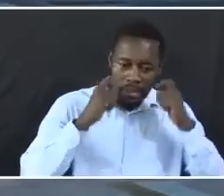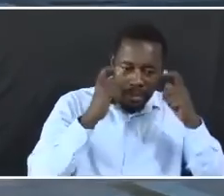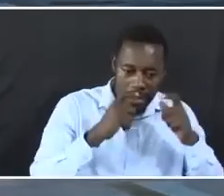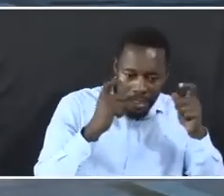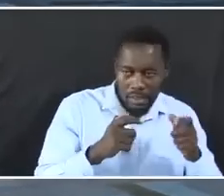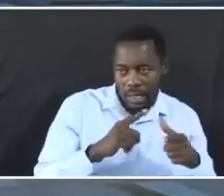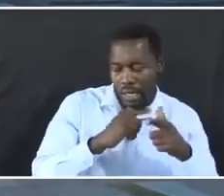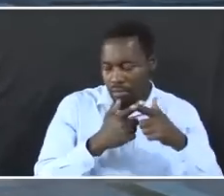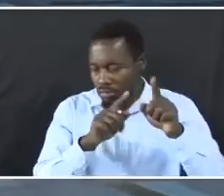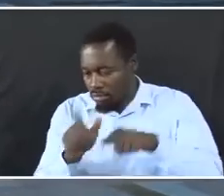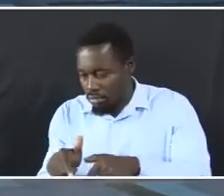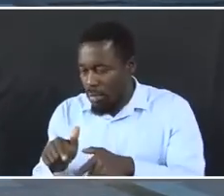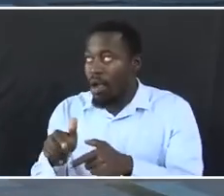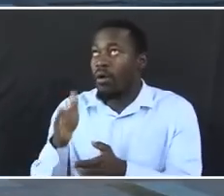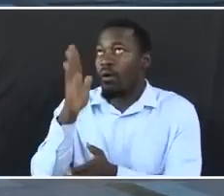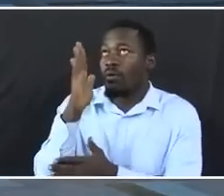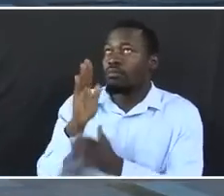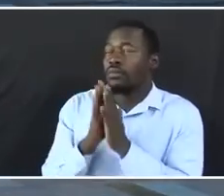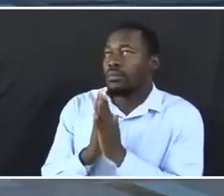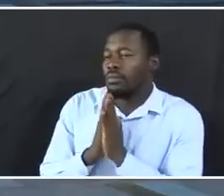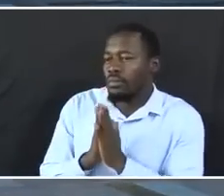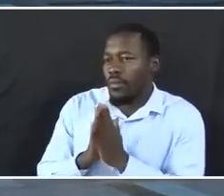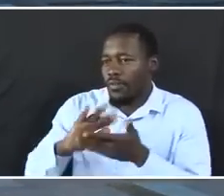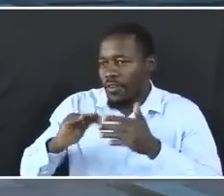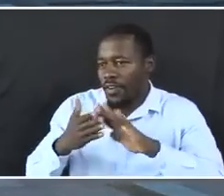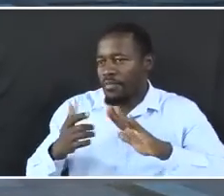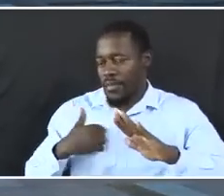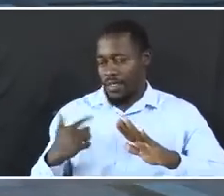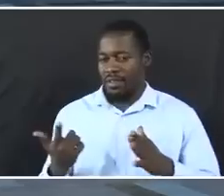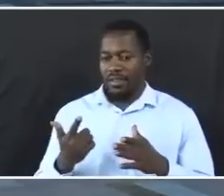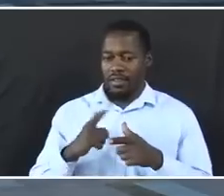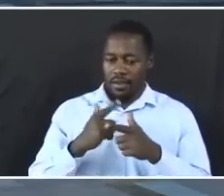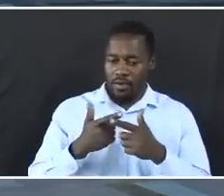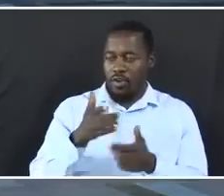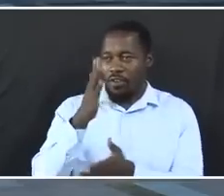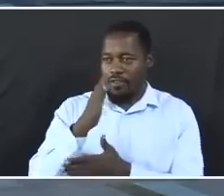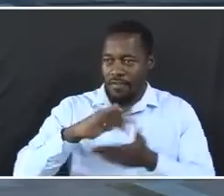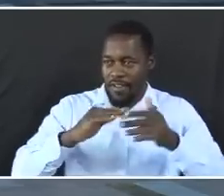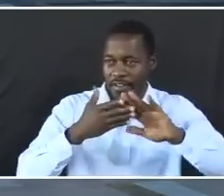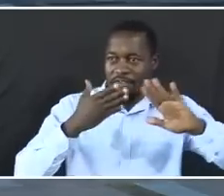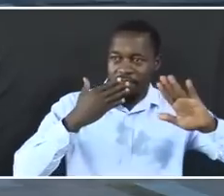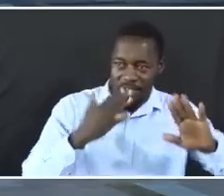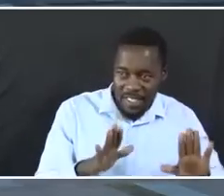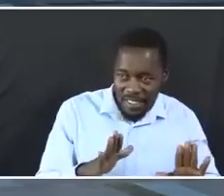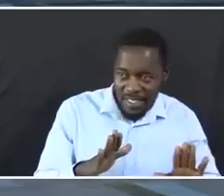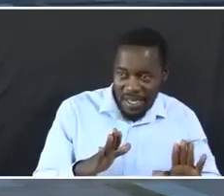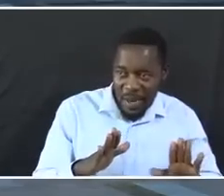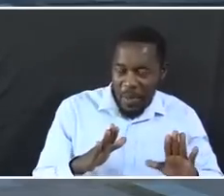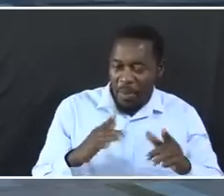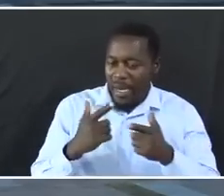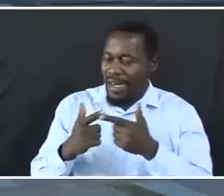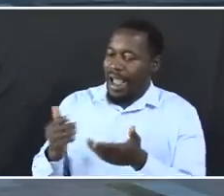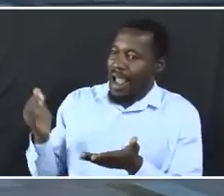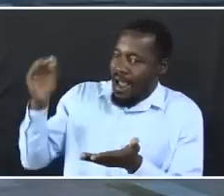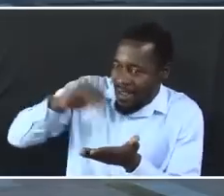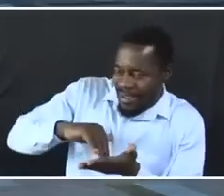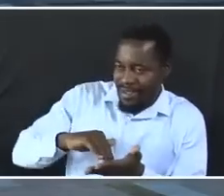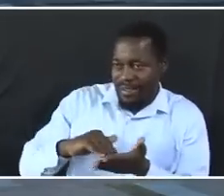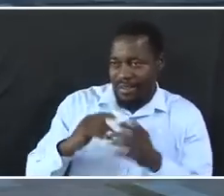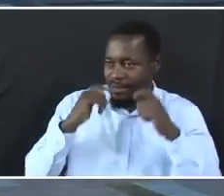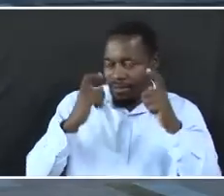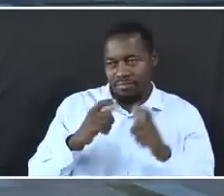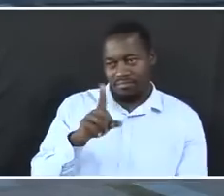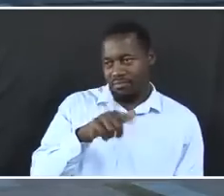that resulted out of those arrangements, they lived with them forever.